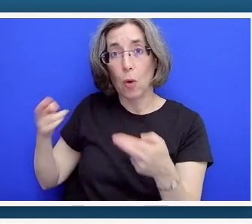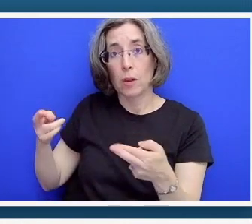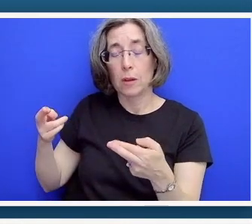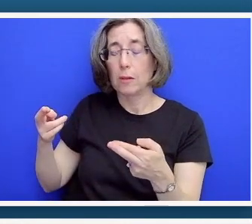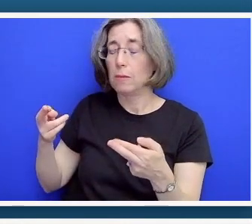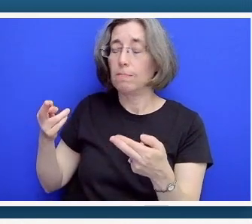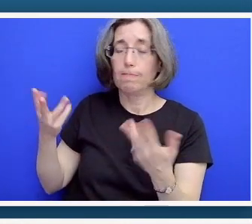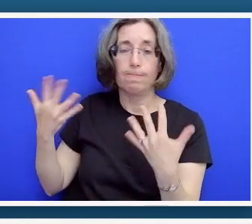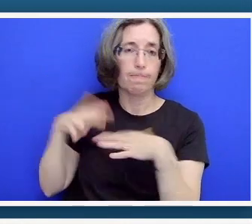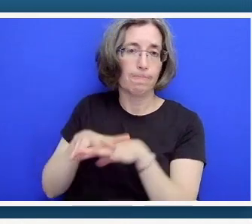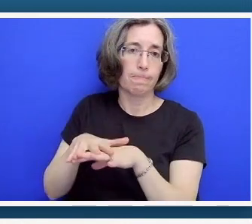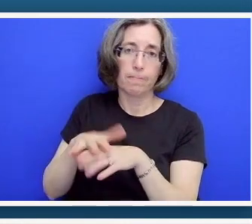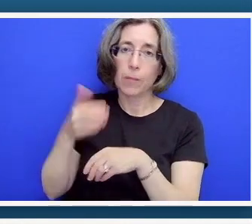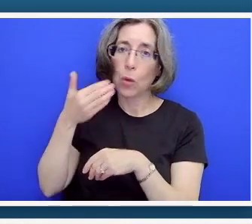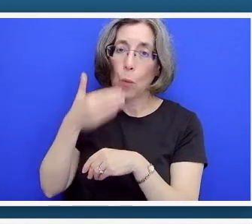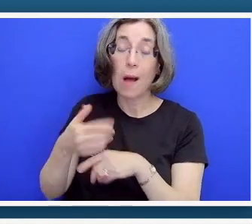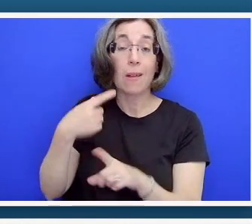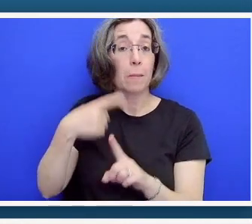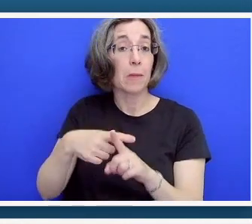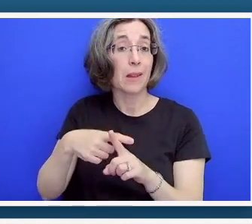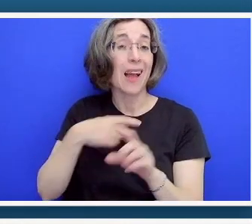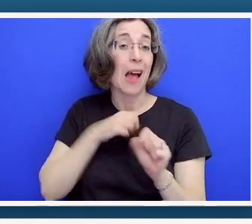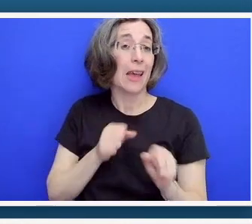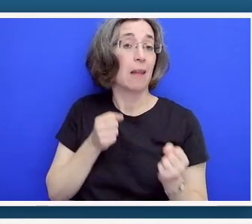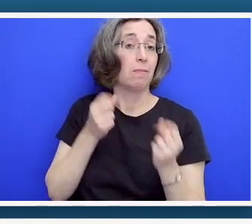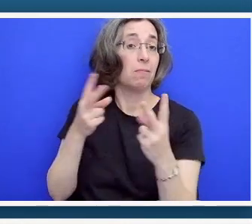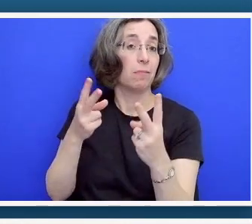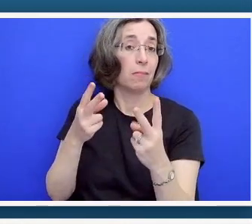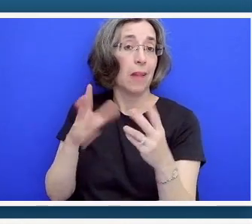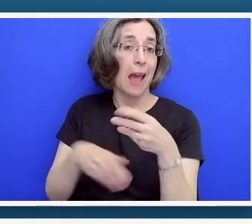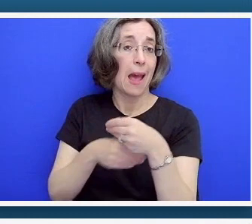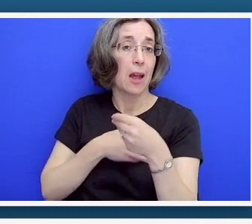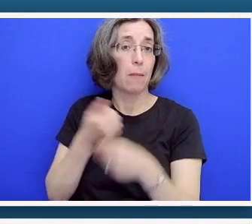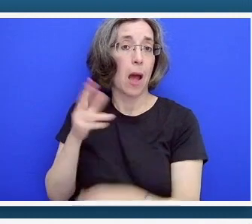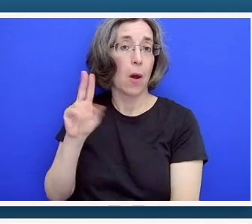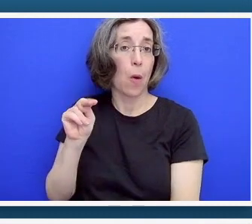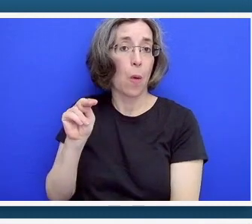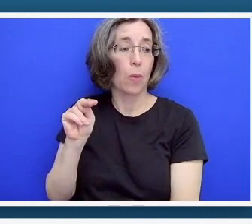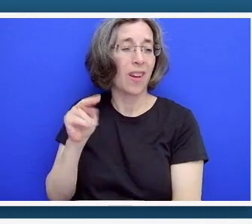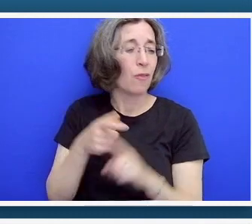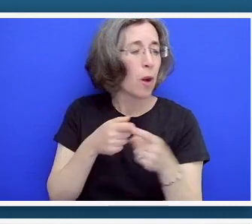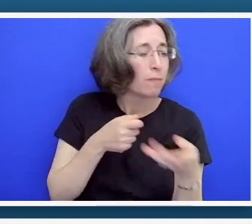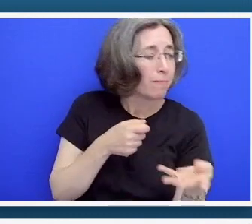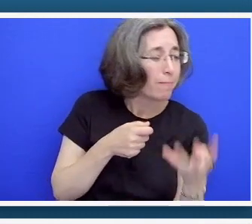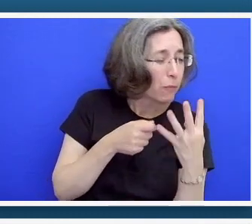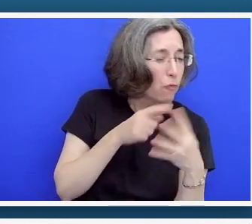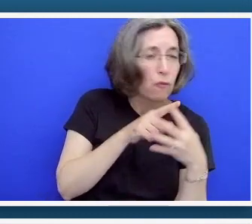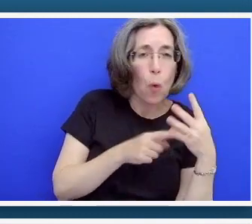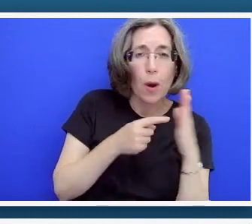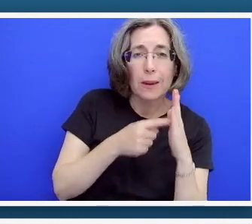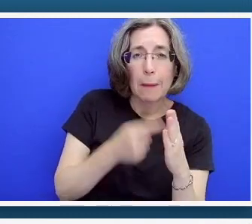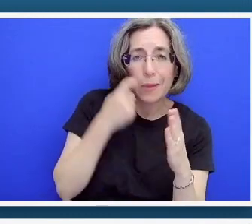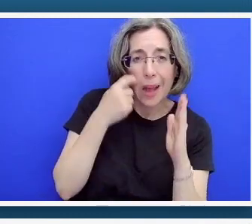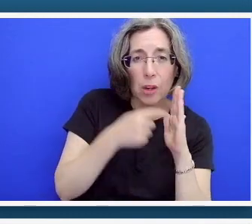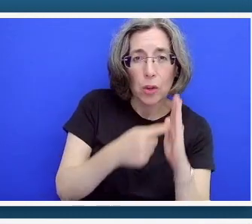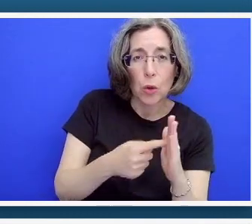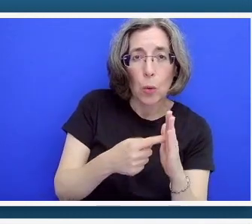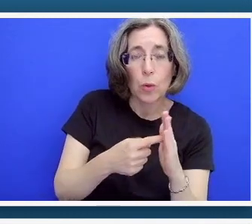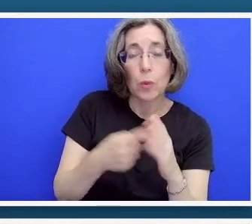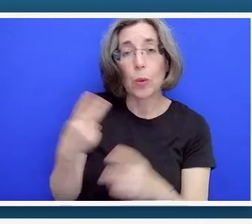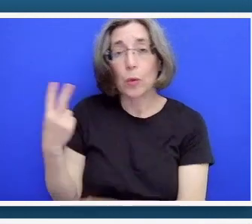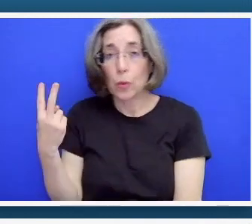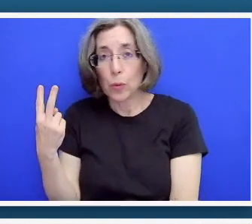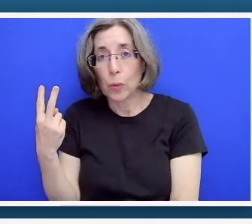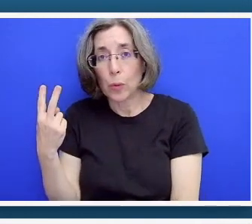think in the 4 examples that I showed, 2 were in the Learning Lab, 2 I added just from other resources that